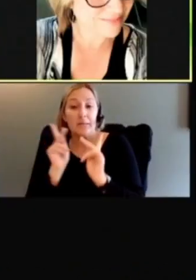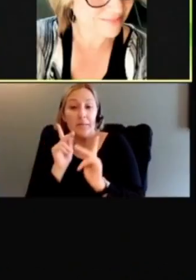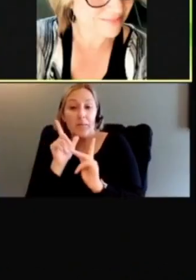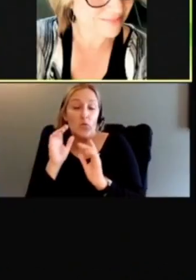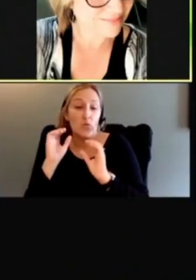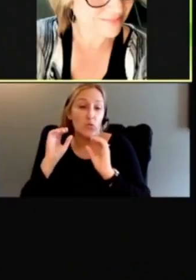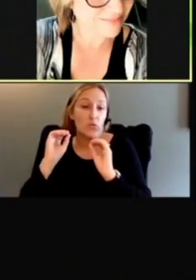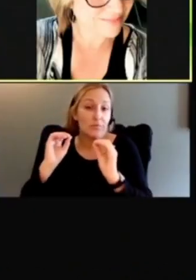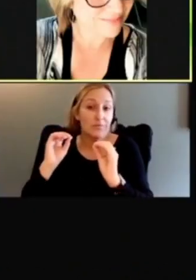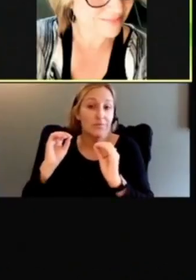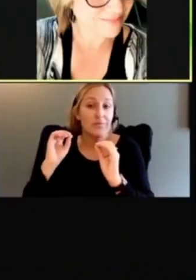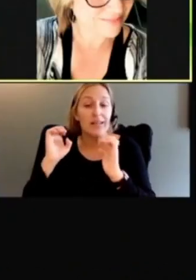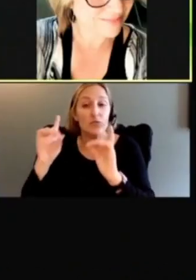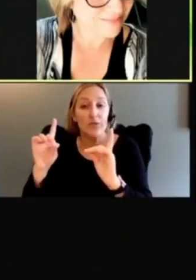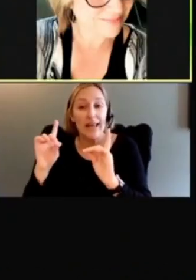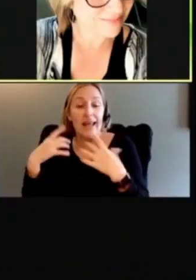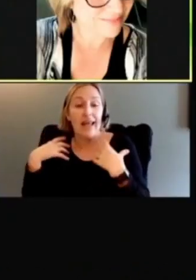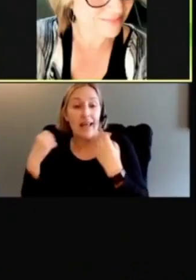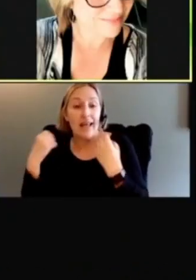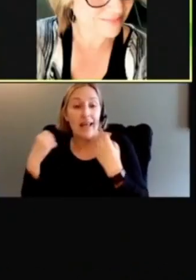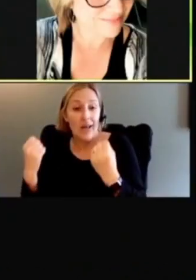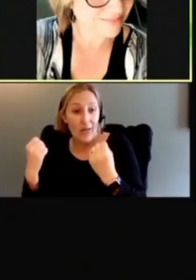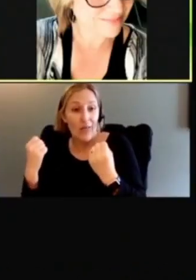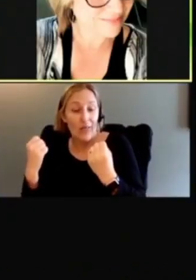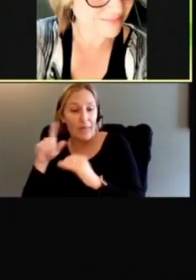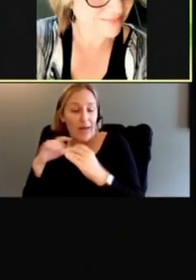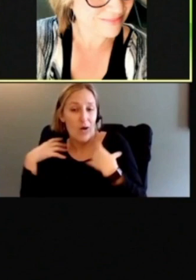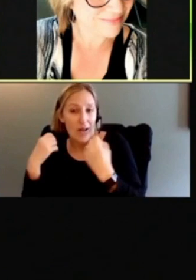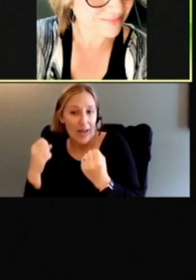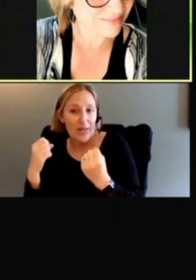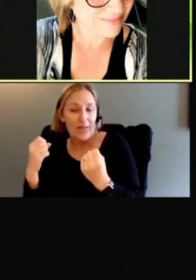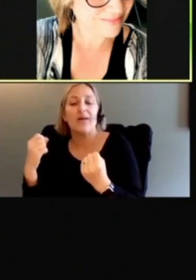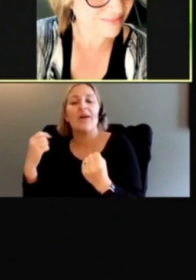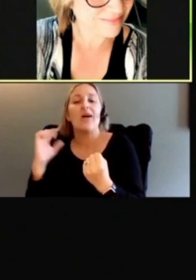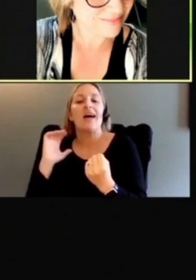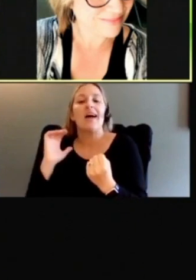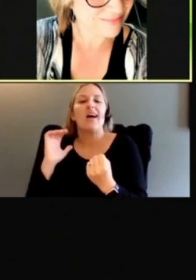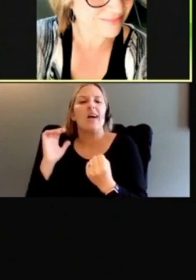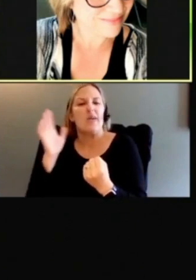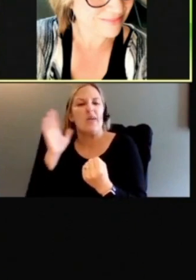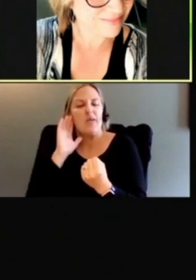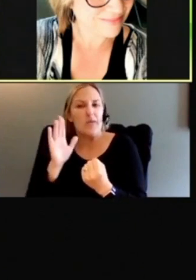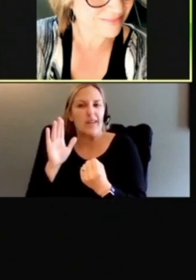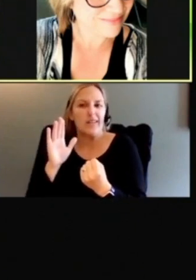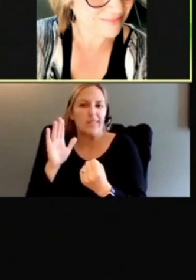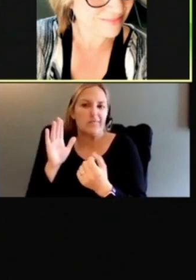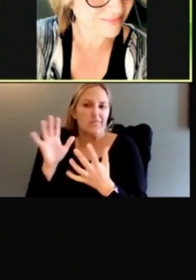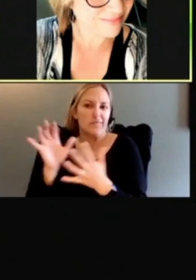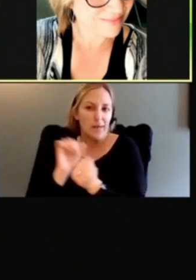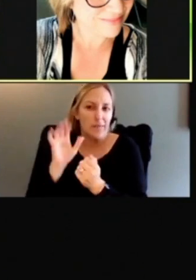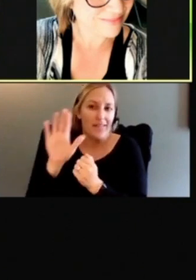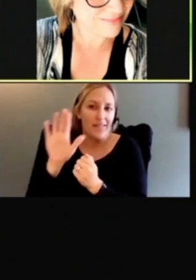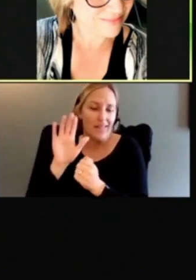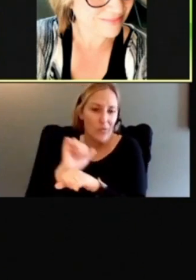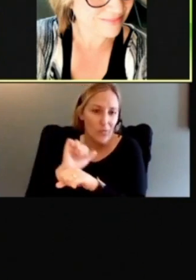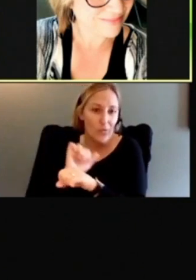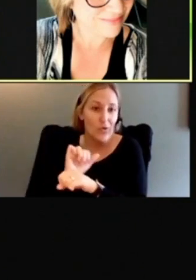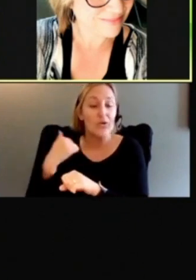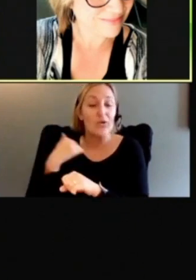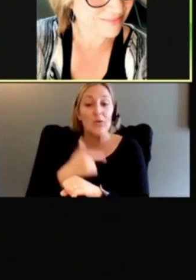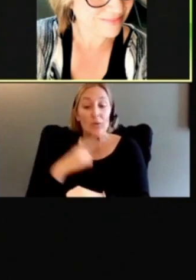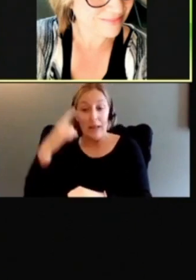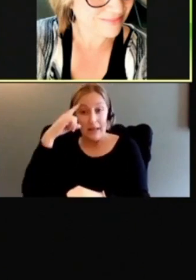approach all along was to emphasize that adding this option to their education offerings would